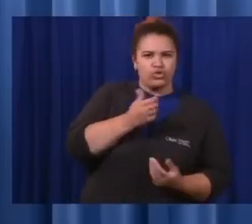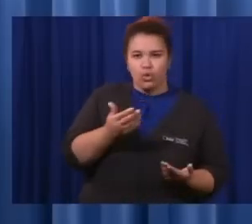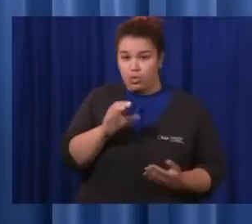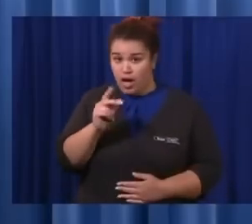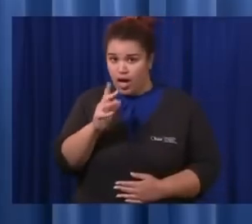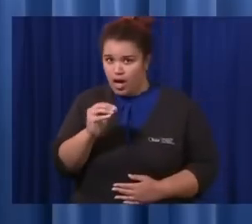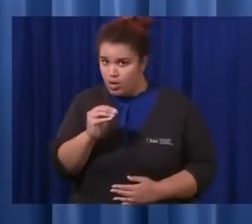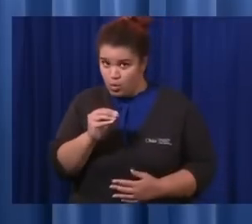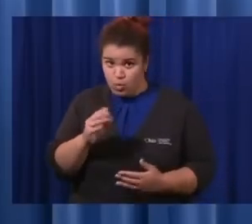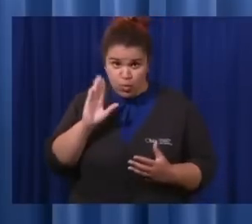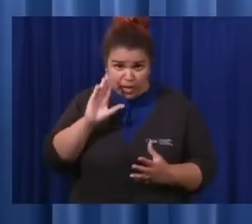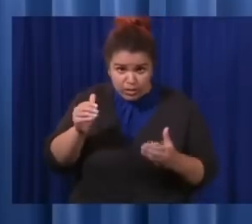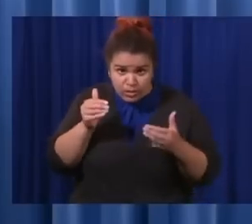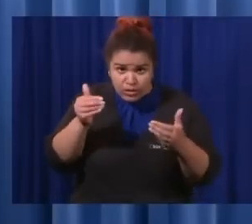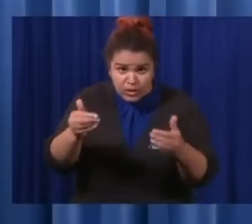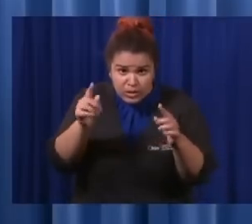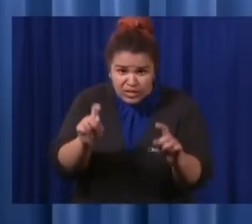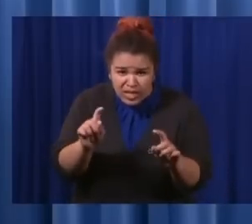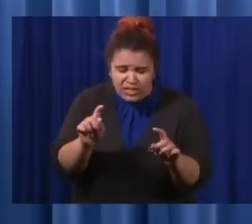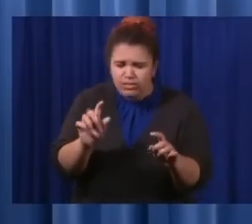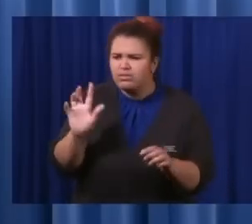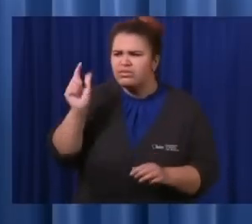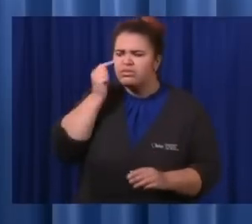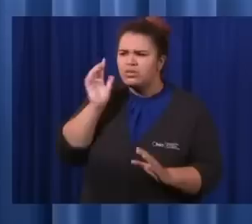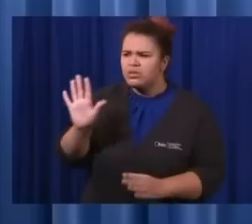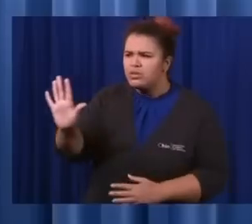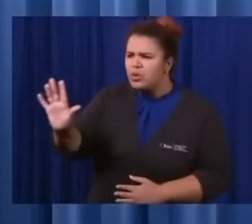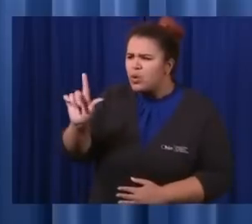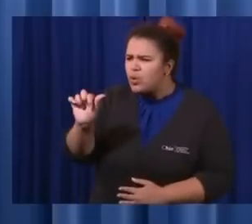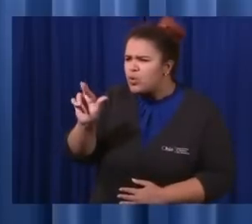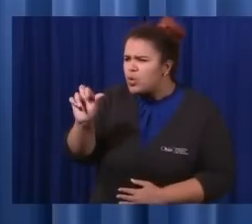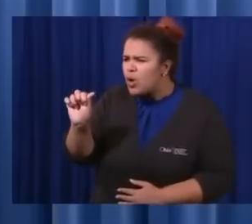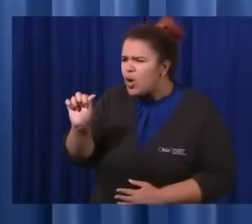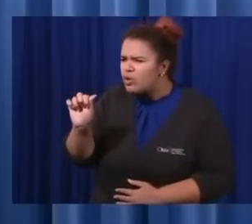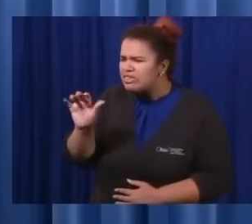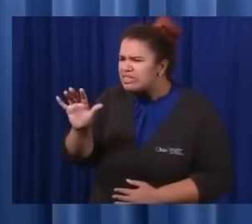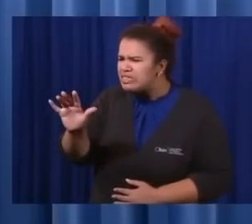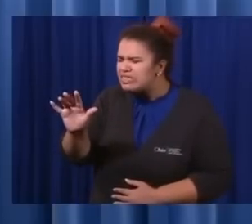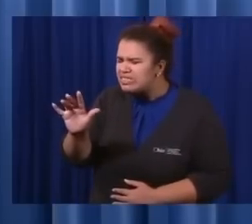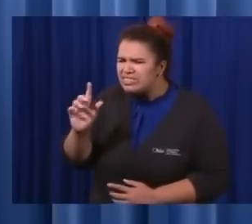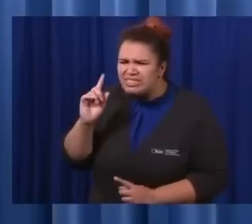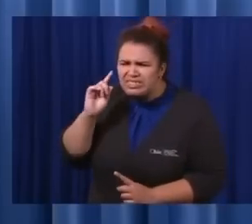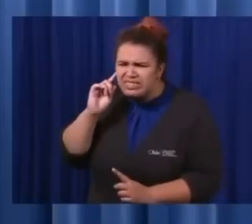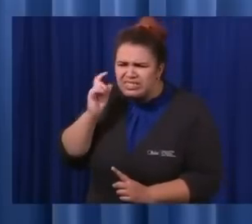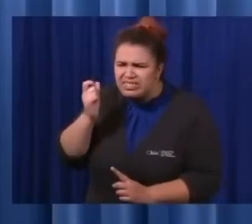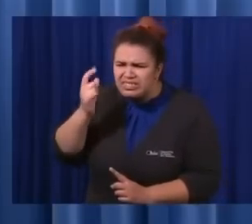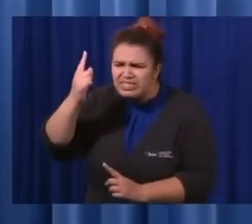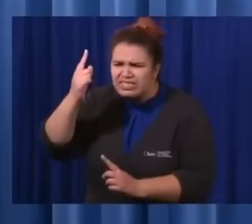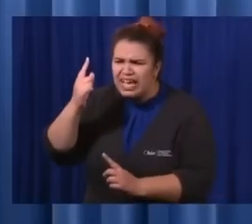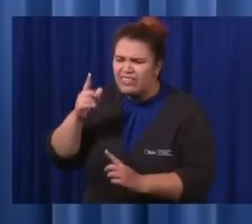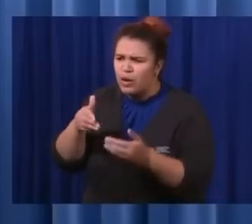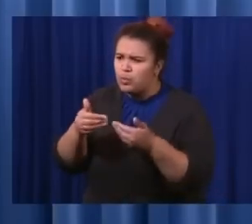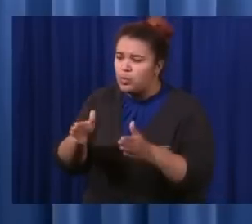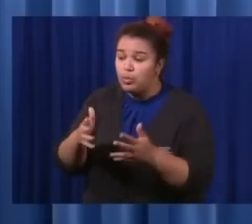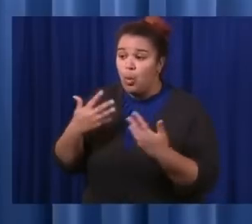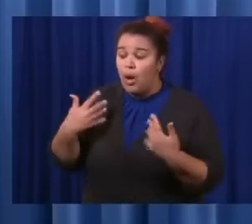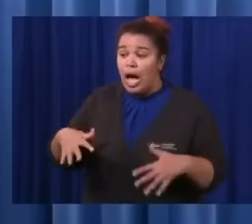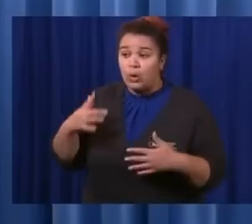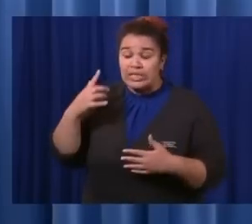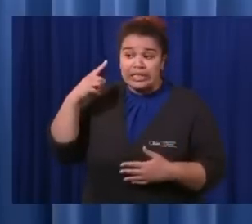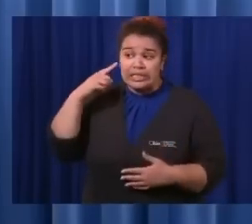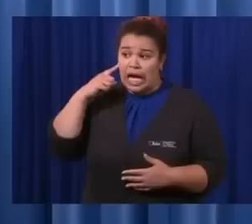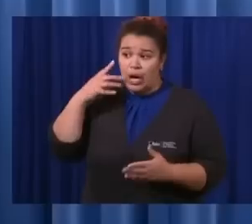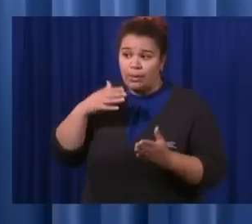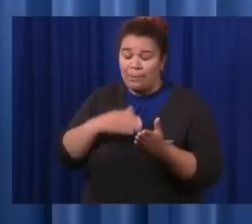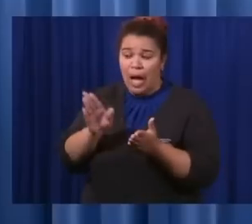Now, Laura, I was having trouble understanding. The echo in that room sometimes gets me, and I apologize.